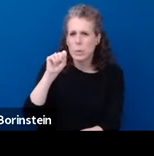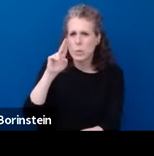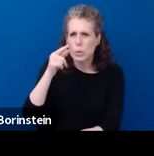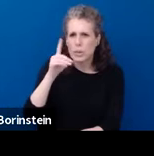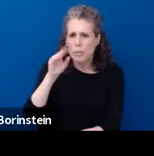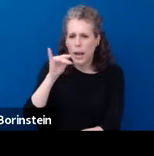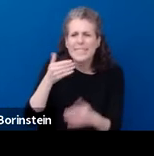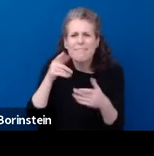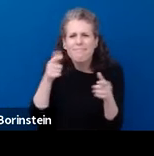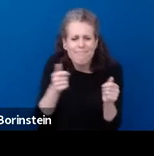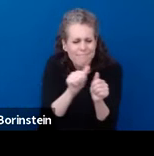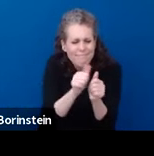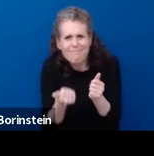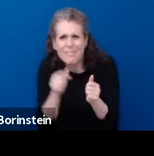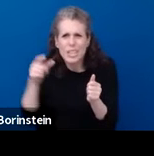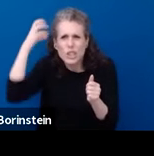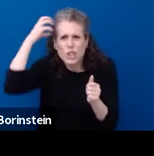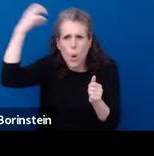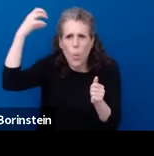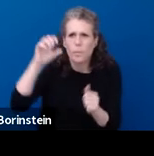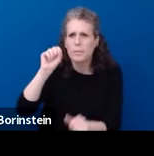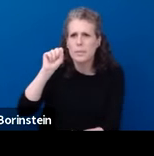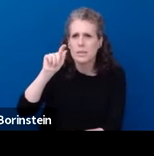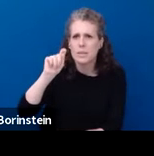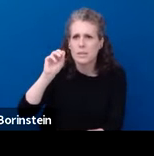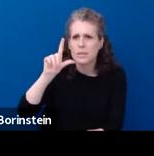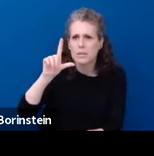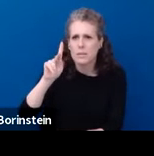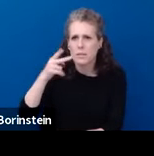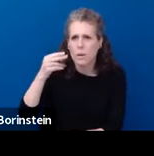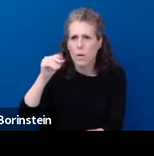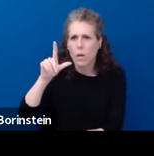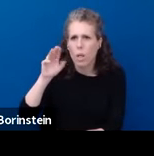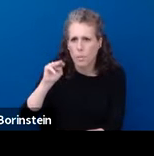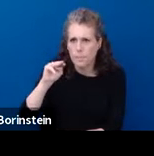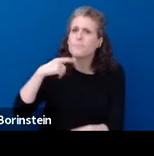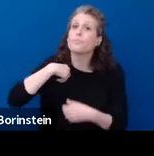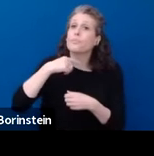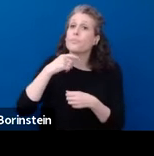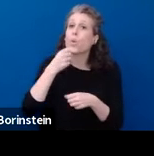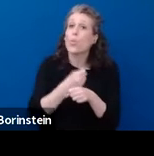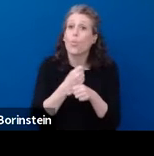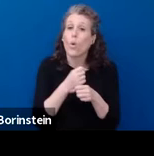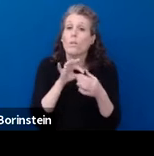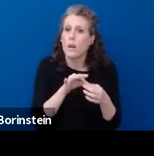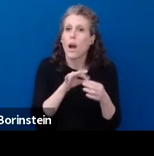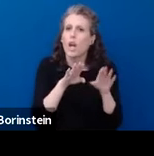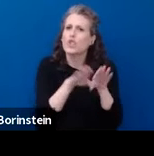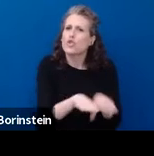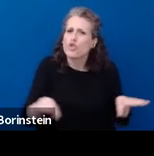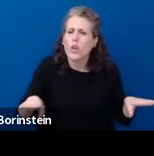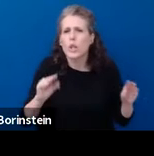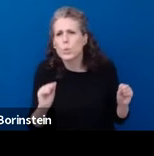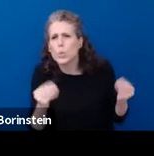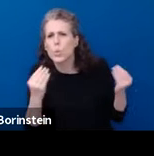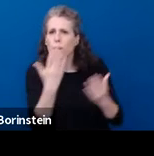nearby Stockholm, and I work with disabled children and youngsters